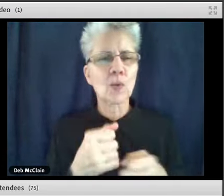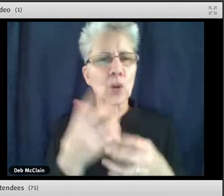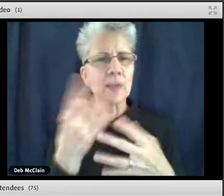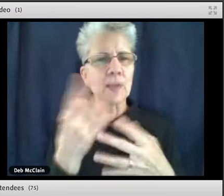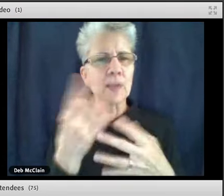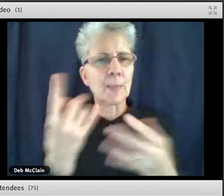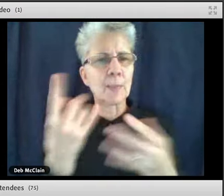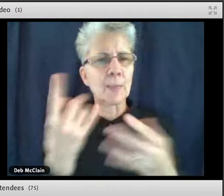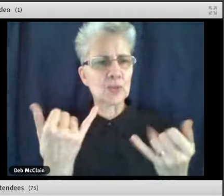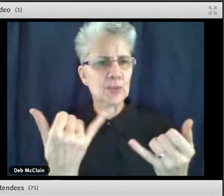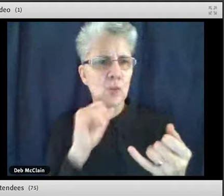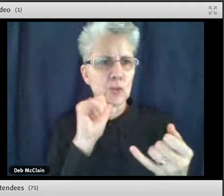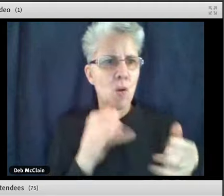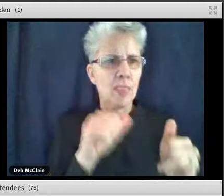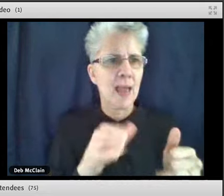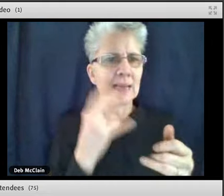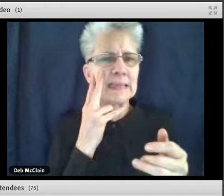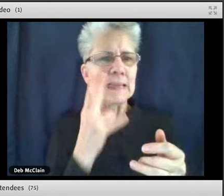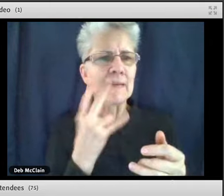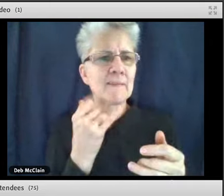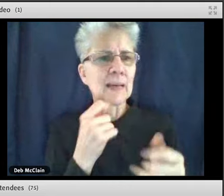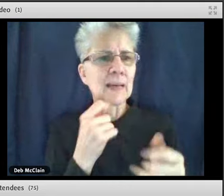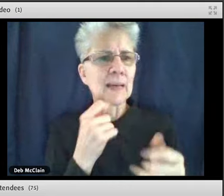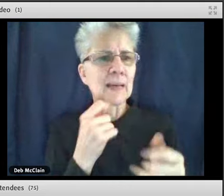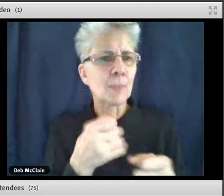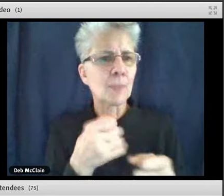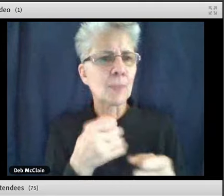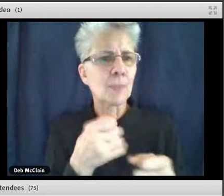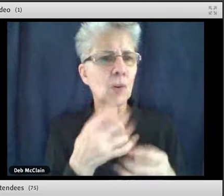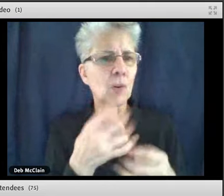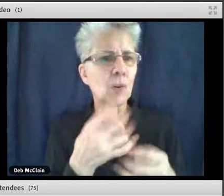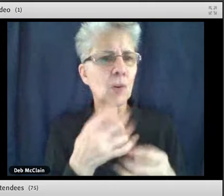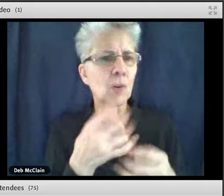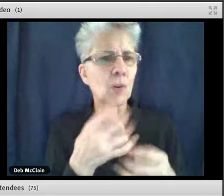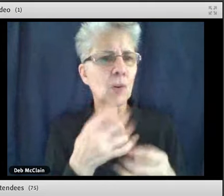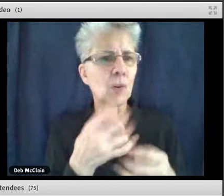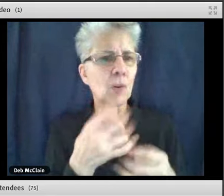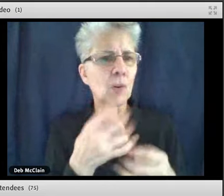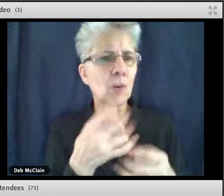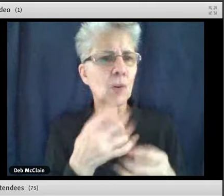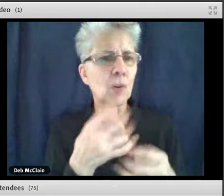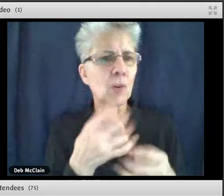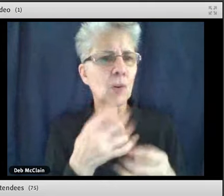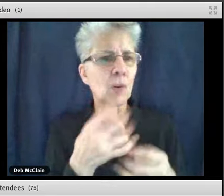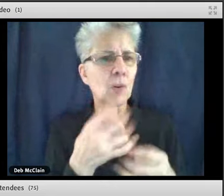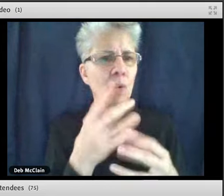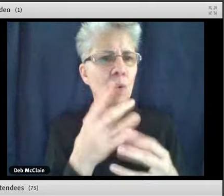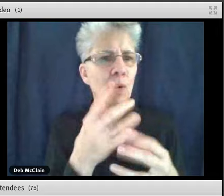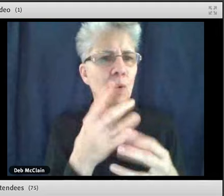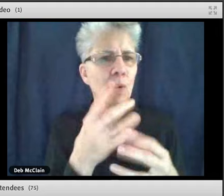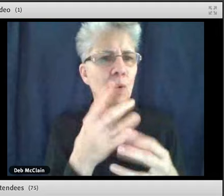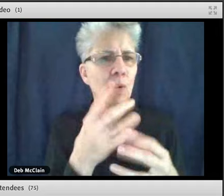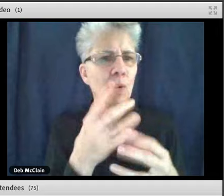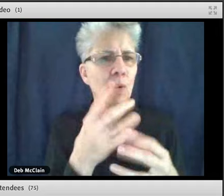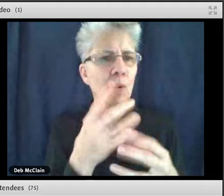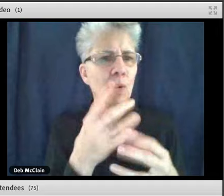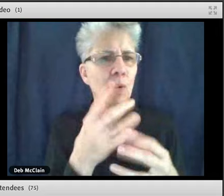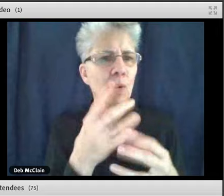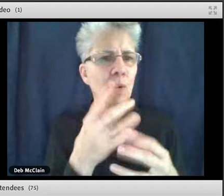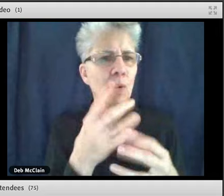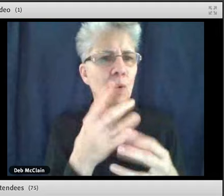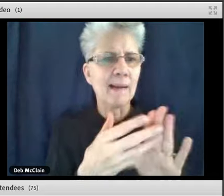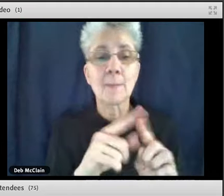Fact check. Don't just, use your filter bubble. Look at a bunch of different sites when you're looking at news. Not a ton, just a